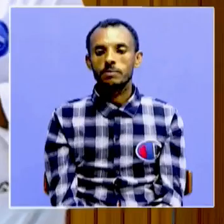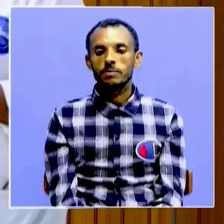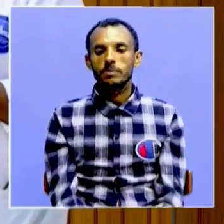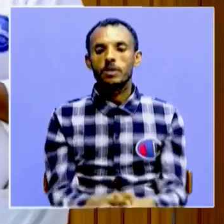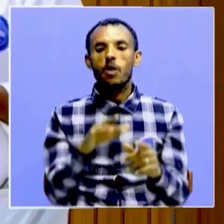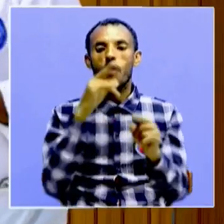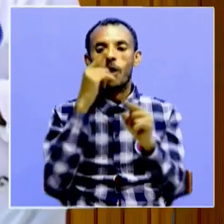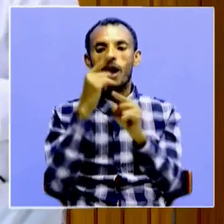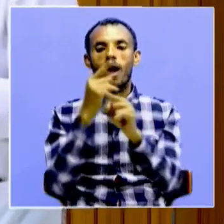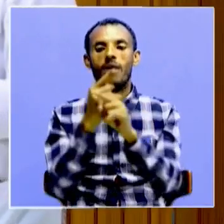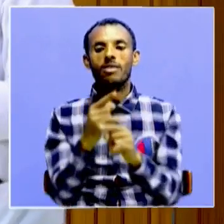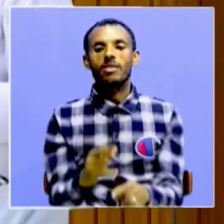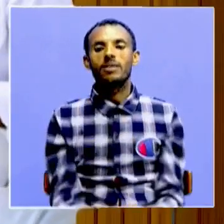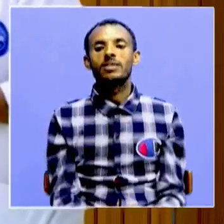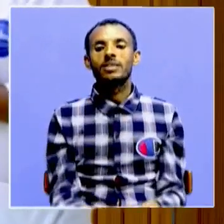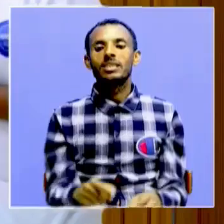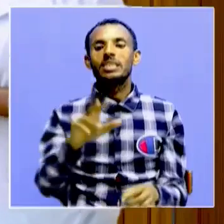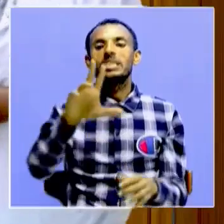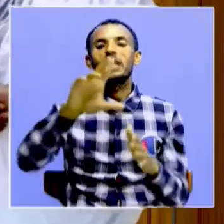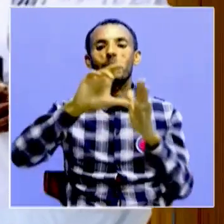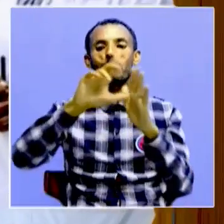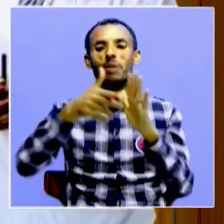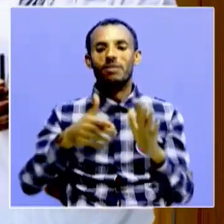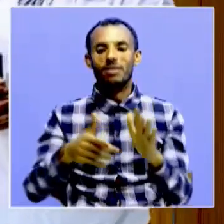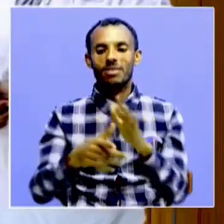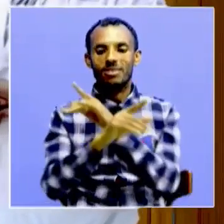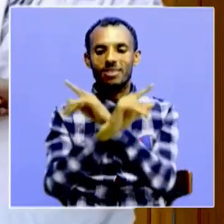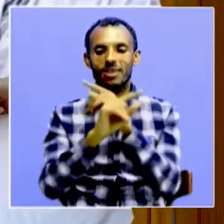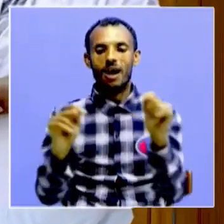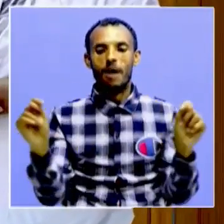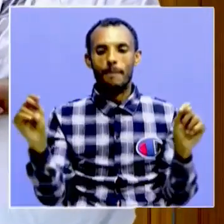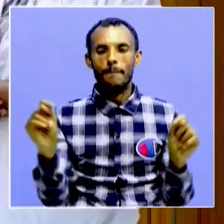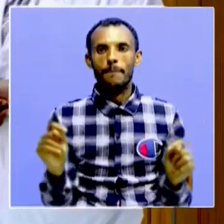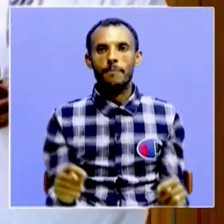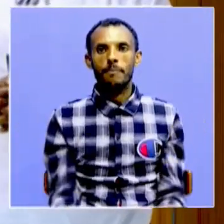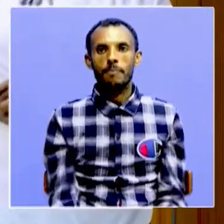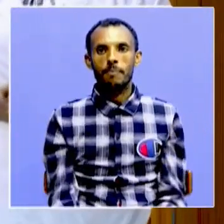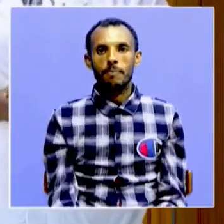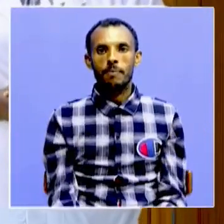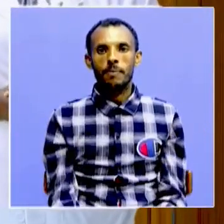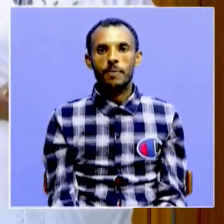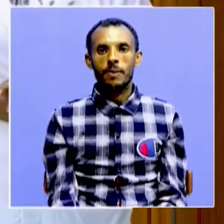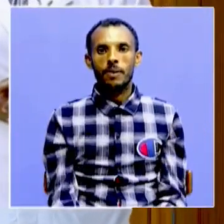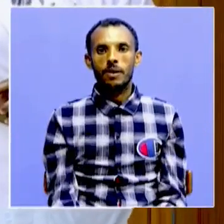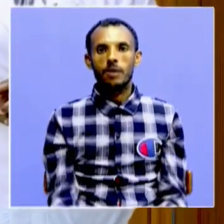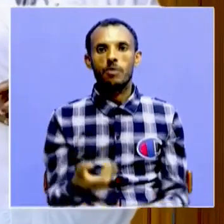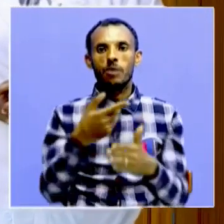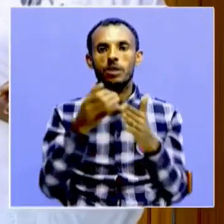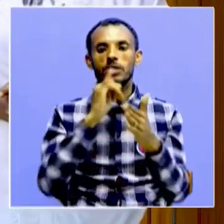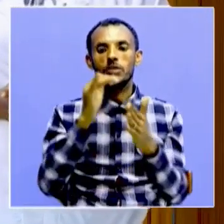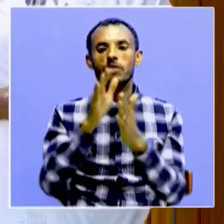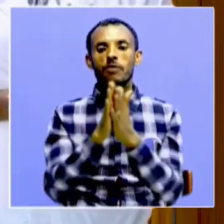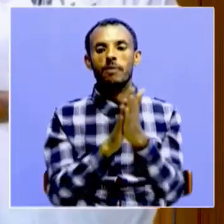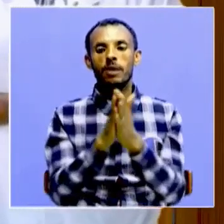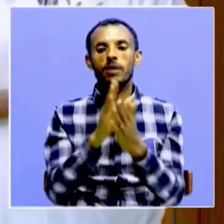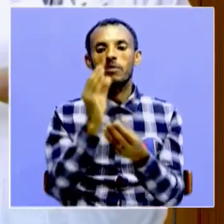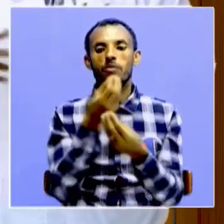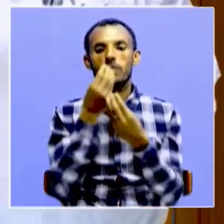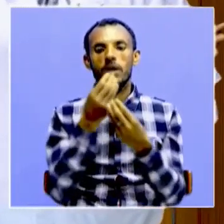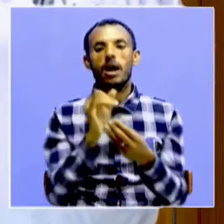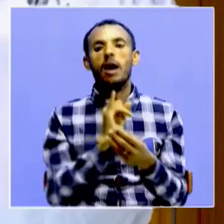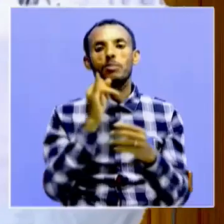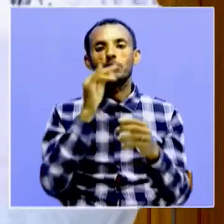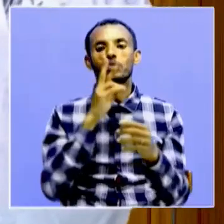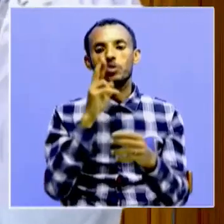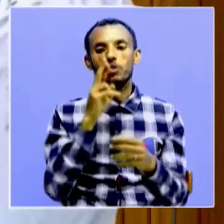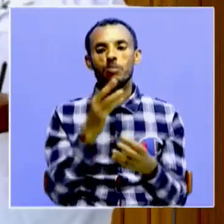All right, 3 minutes is up. So, what is your favorite food? I'm sure